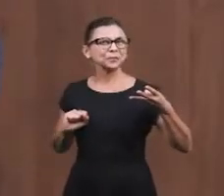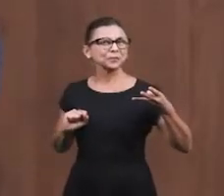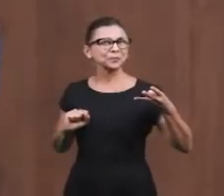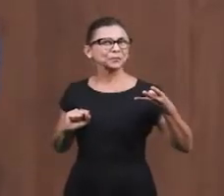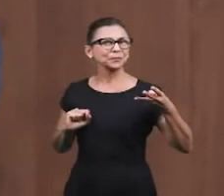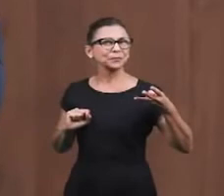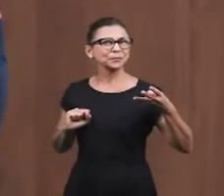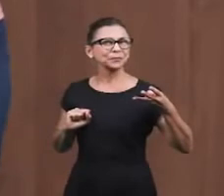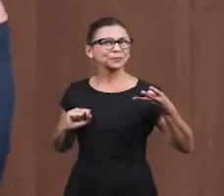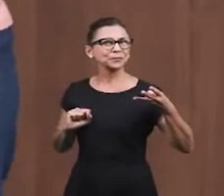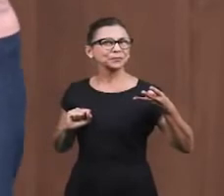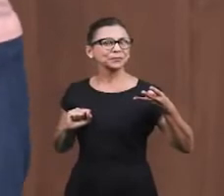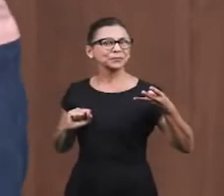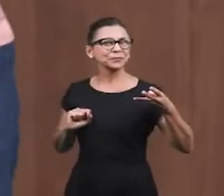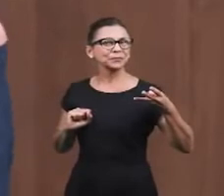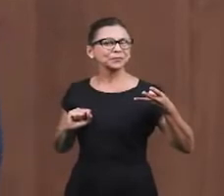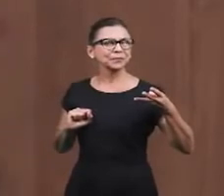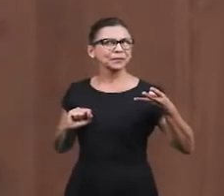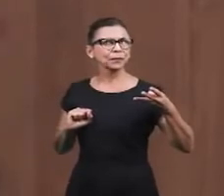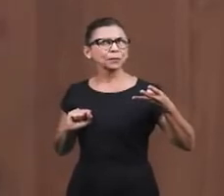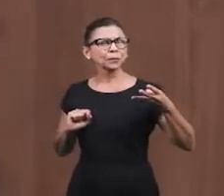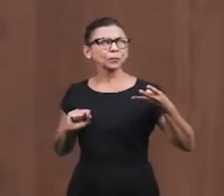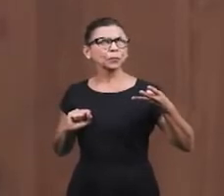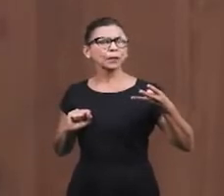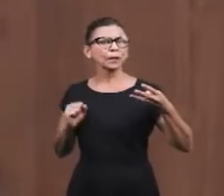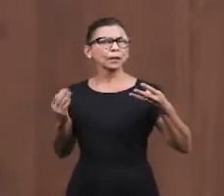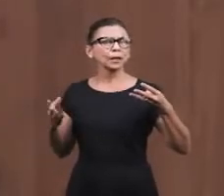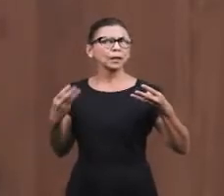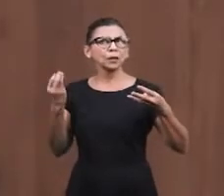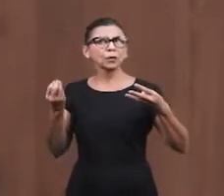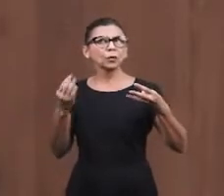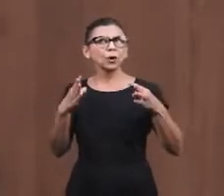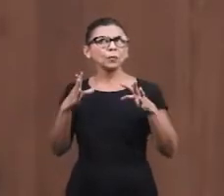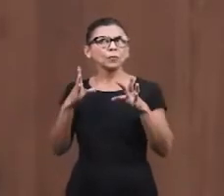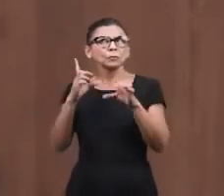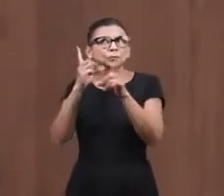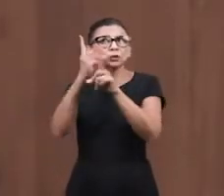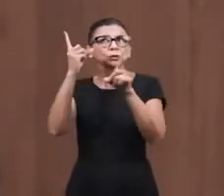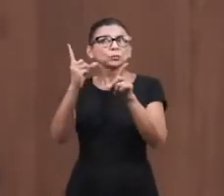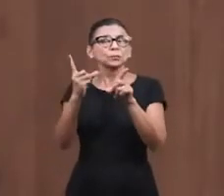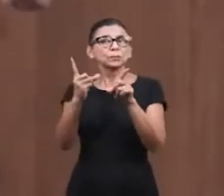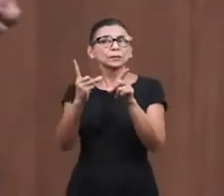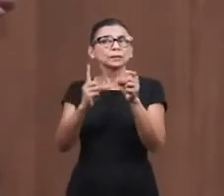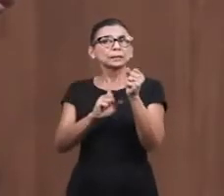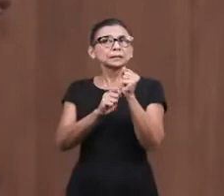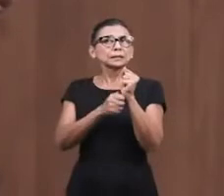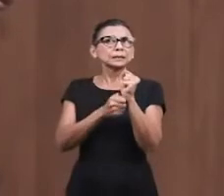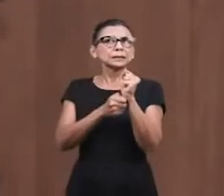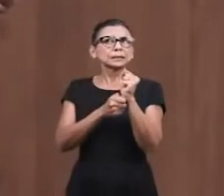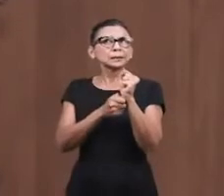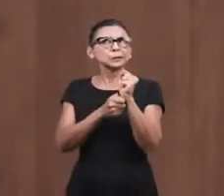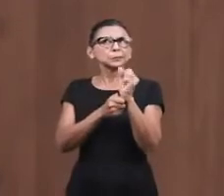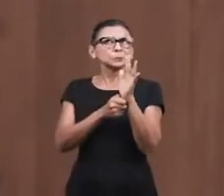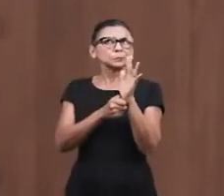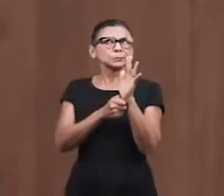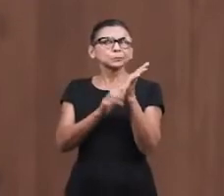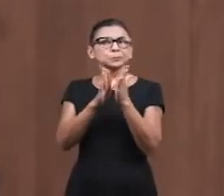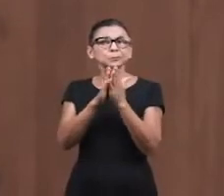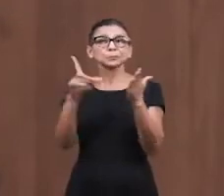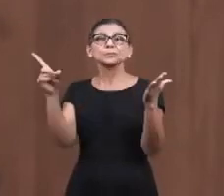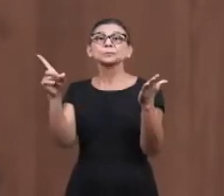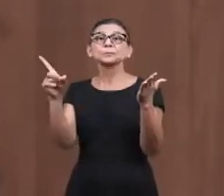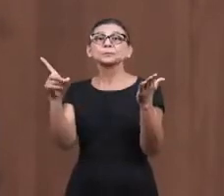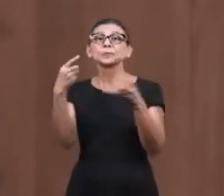What's the third teaching? How do we know the secrets? How are the secrets revealed to